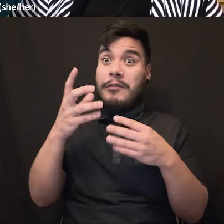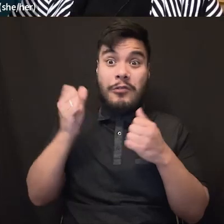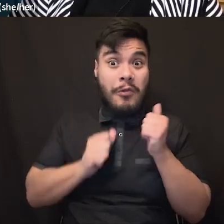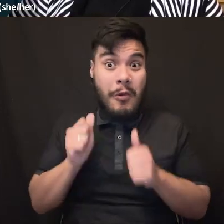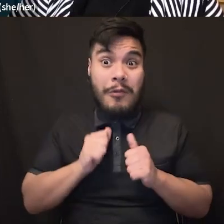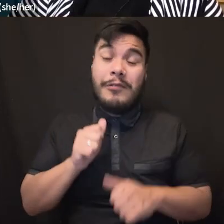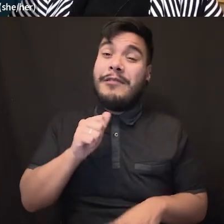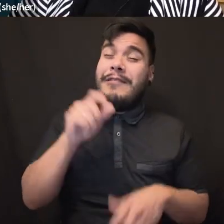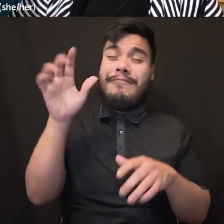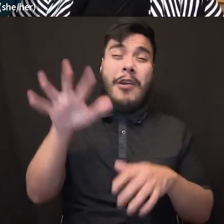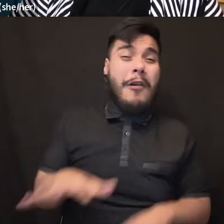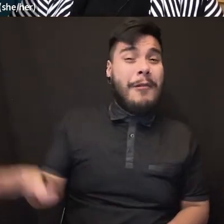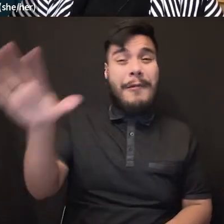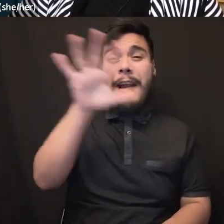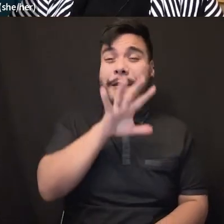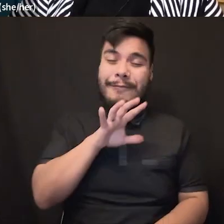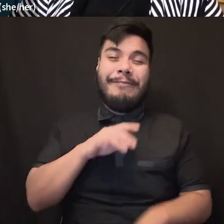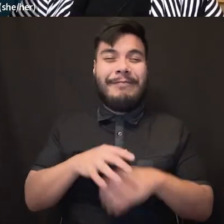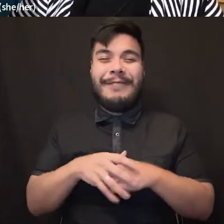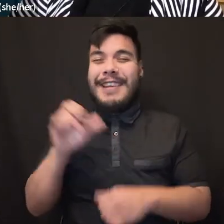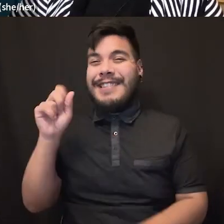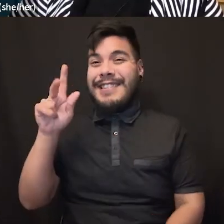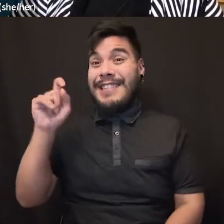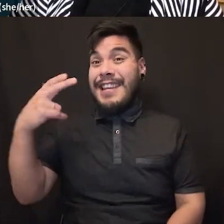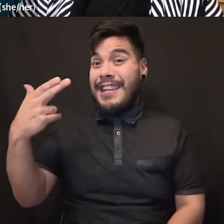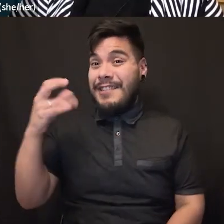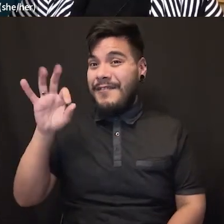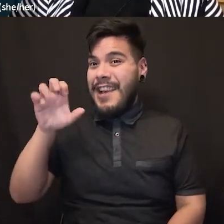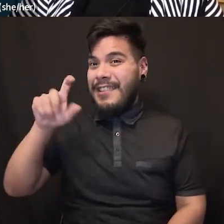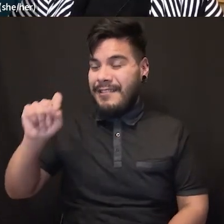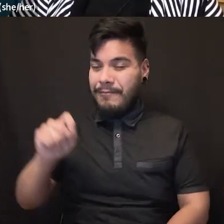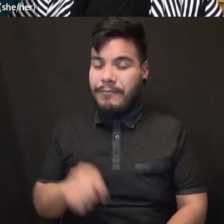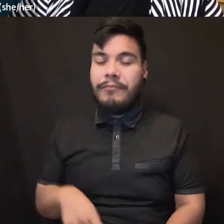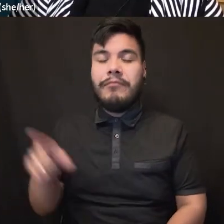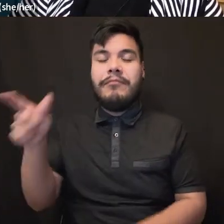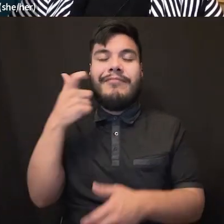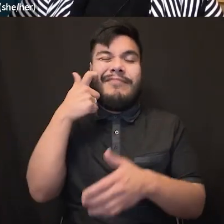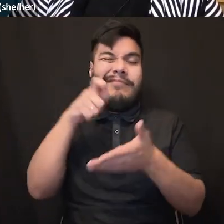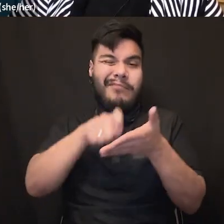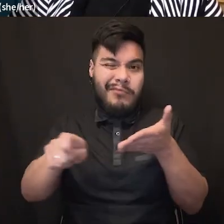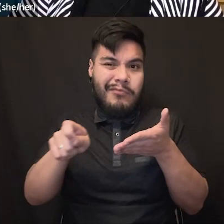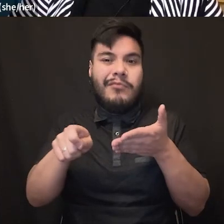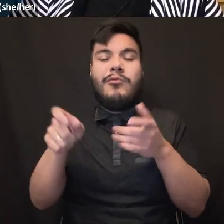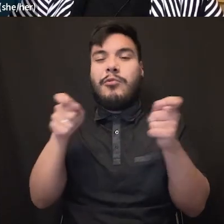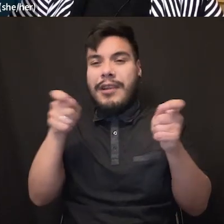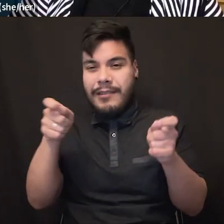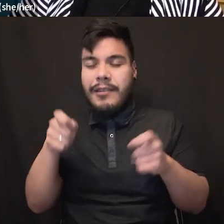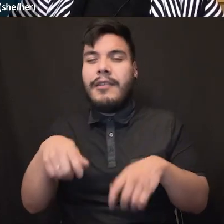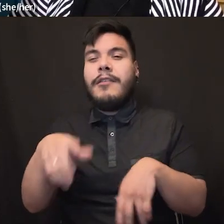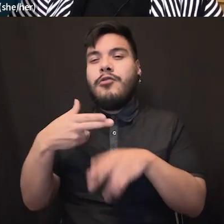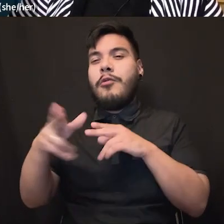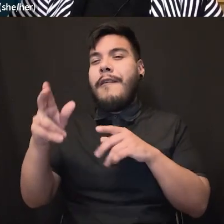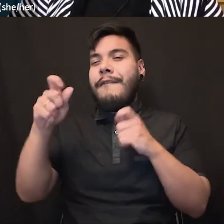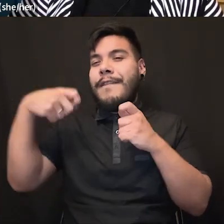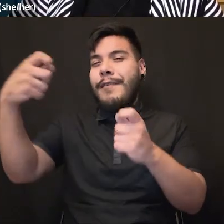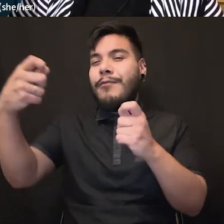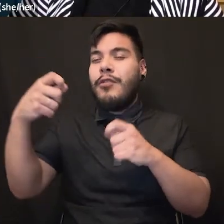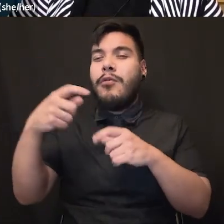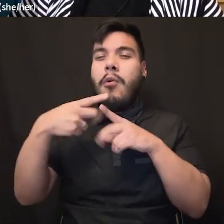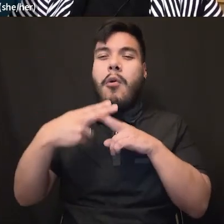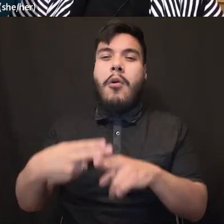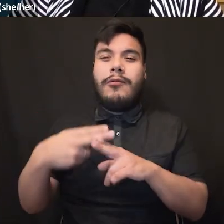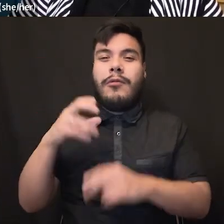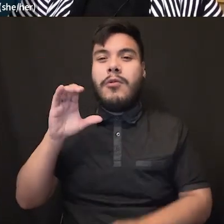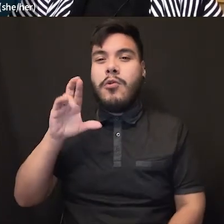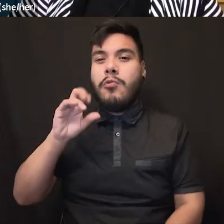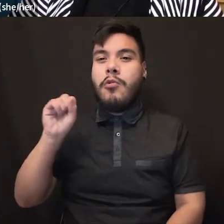Angeles and San Francisco Sketch Fest. Nikki recently wrote, directed, and starred in a short film called The Crossroads. You can